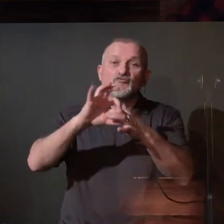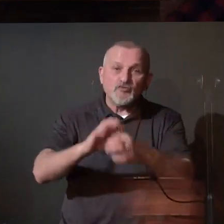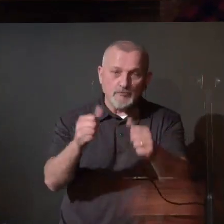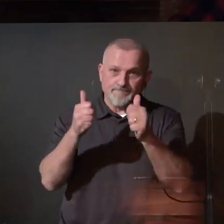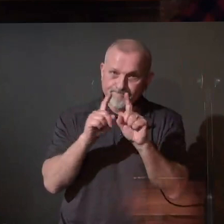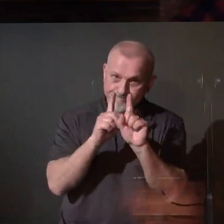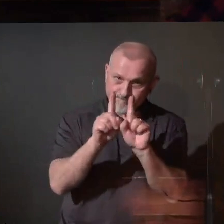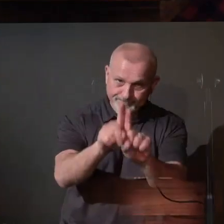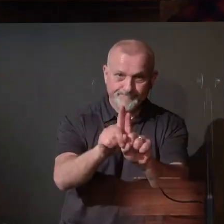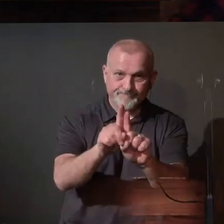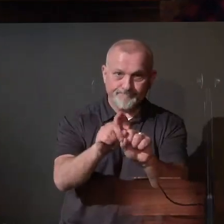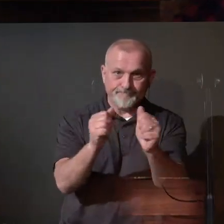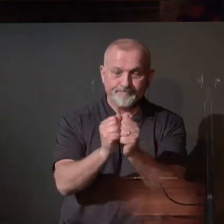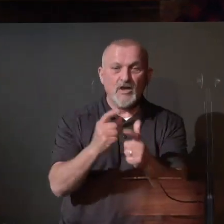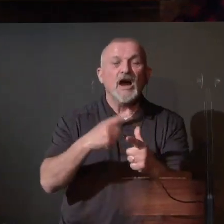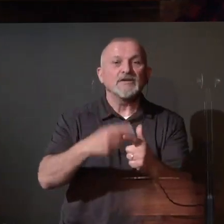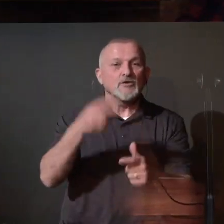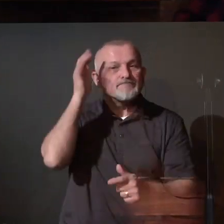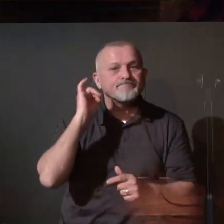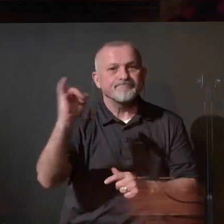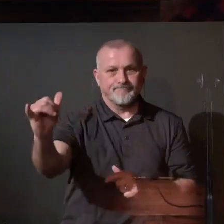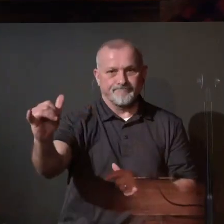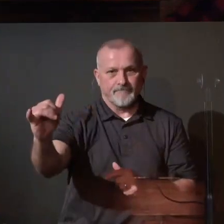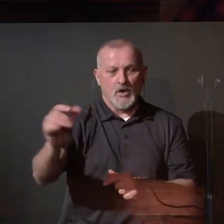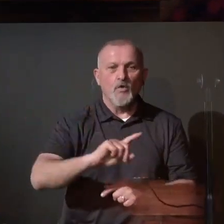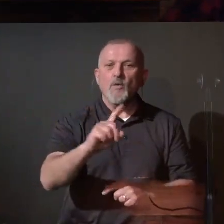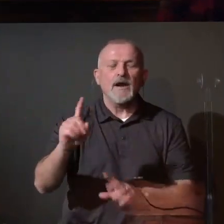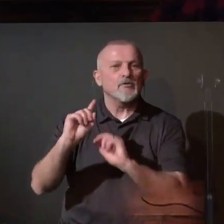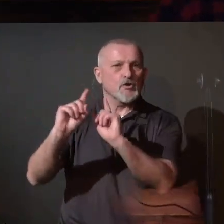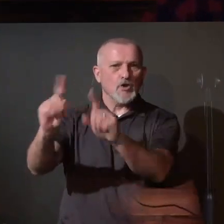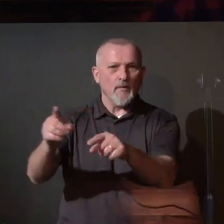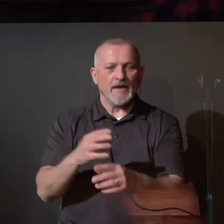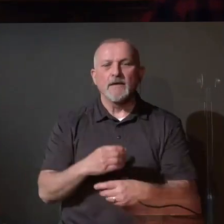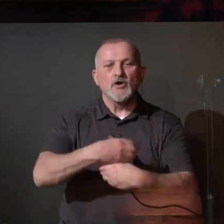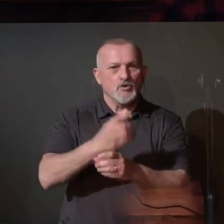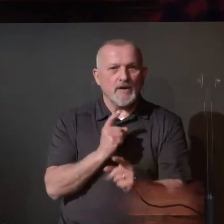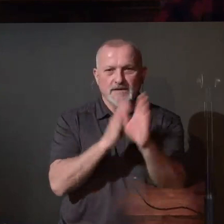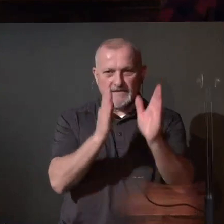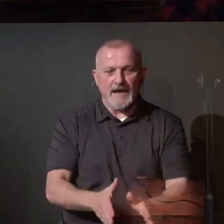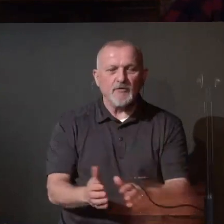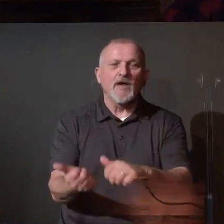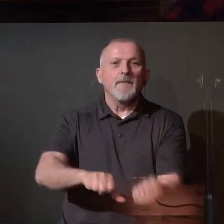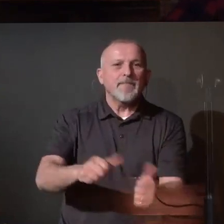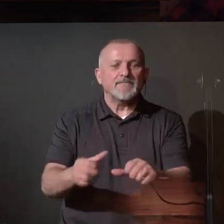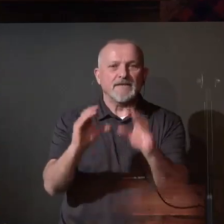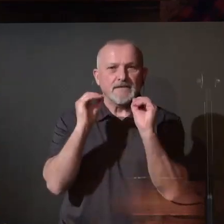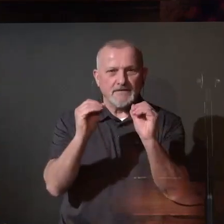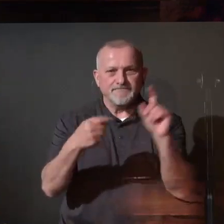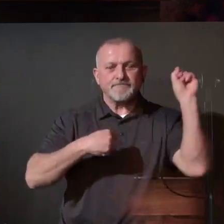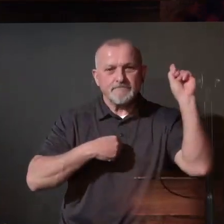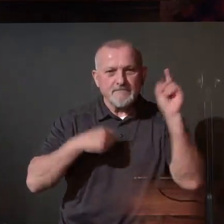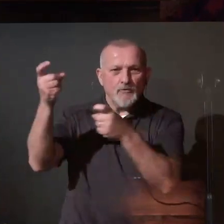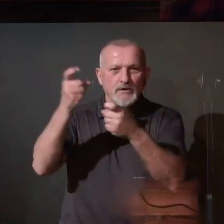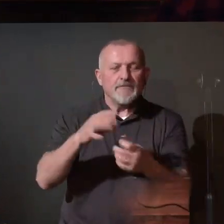age. I will be with you wherever you go, and wherever you're going, and wherever you're discipling, wherever you're baptizing, and wherever you're teaching,